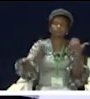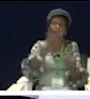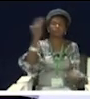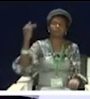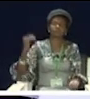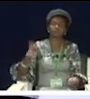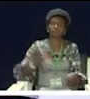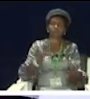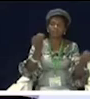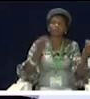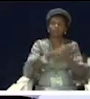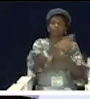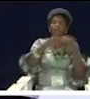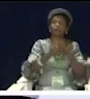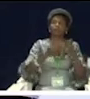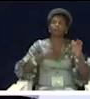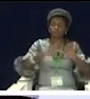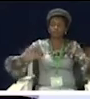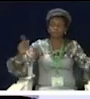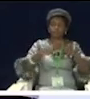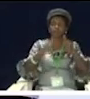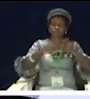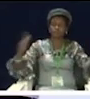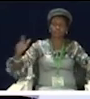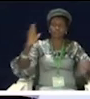I want all my children to be greater than I.